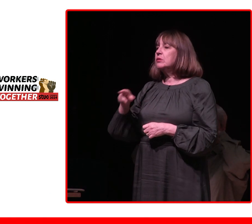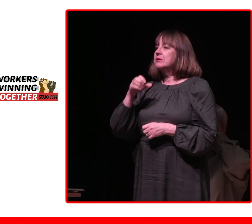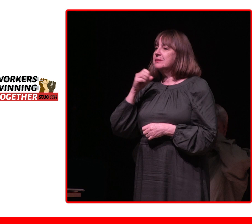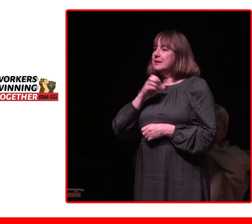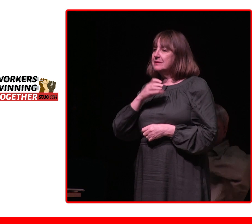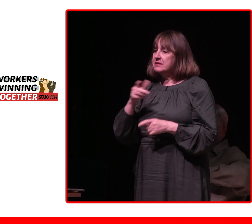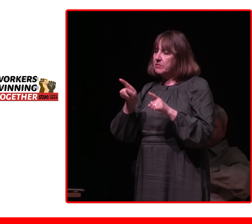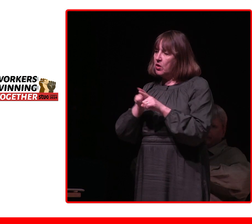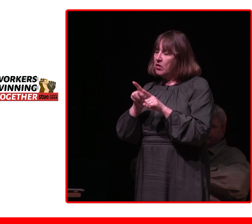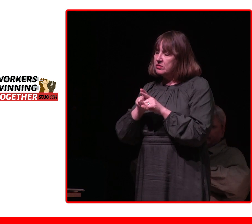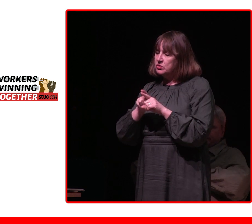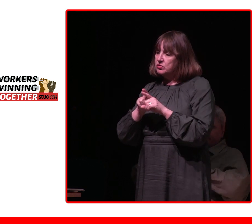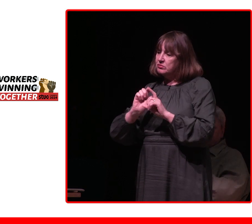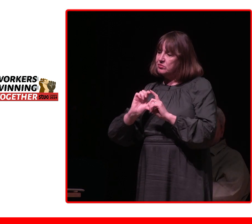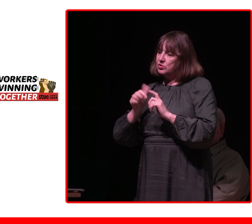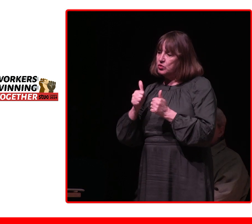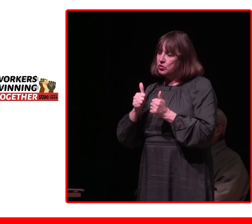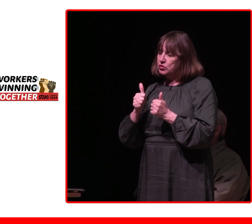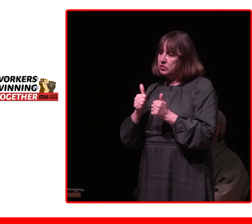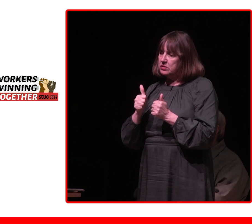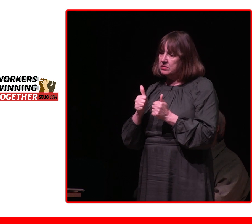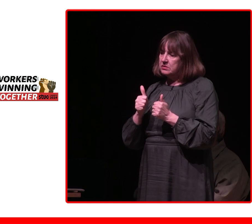also really good to build this